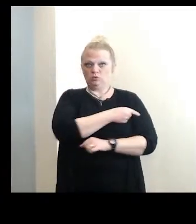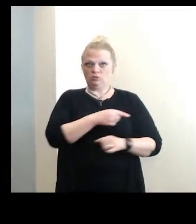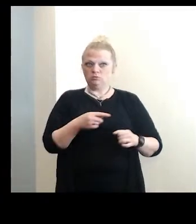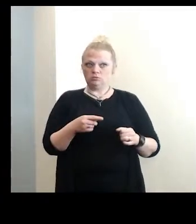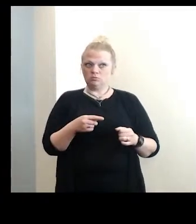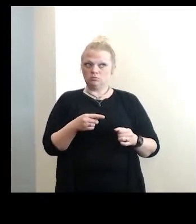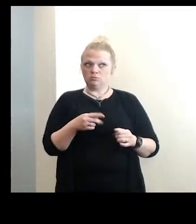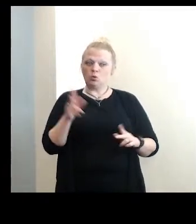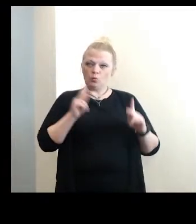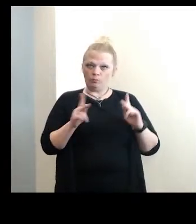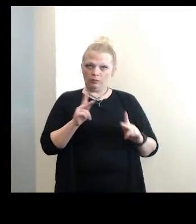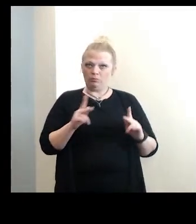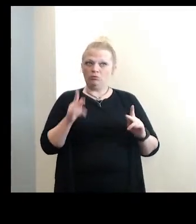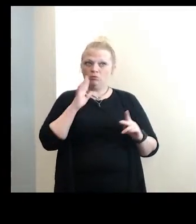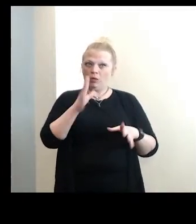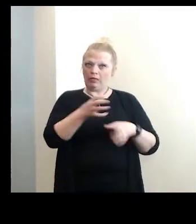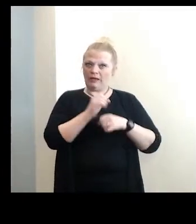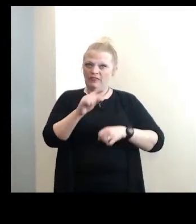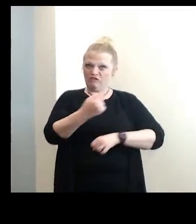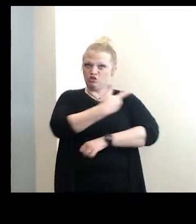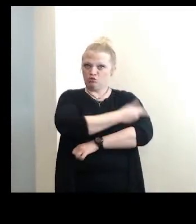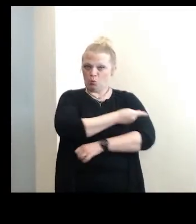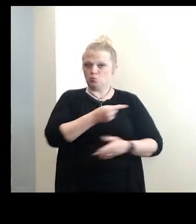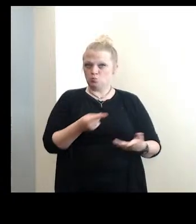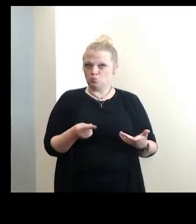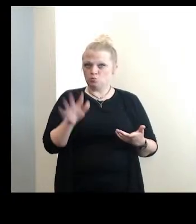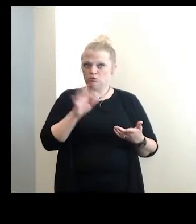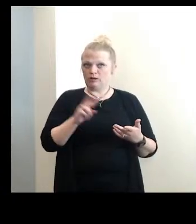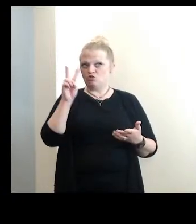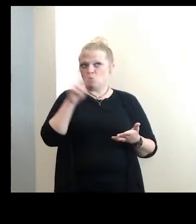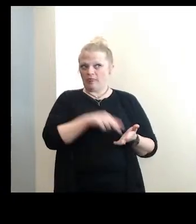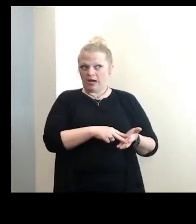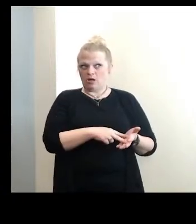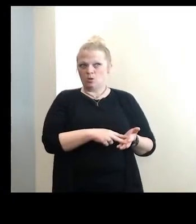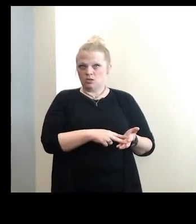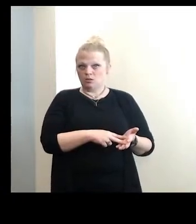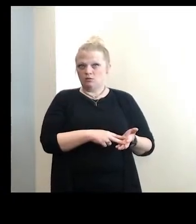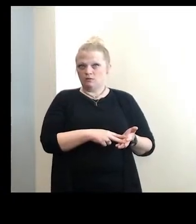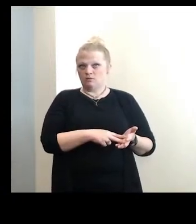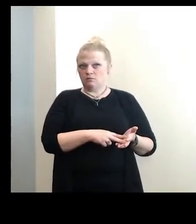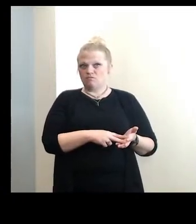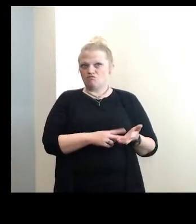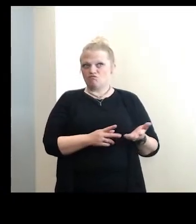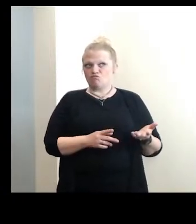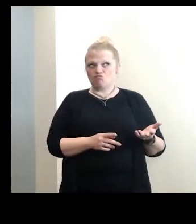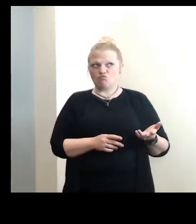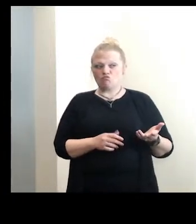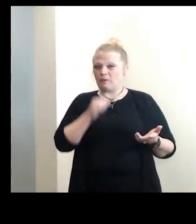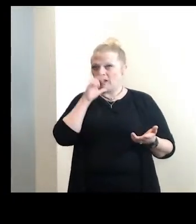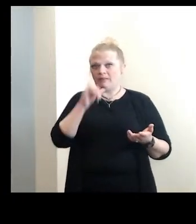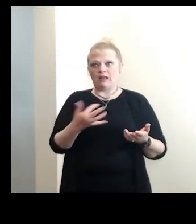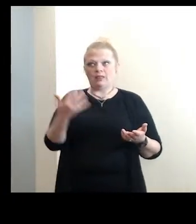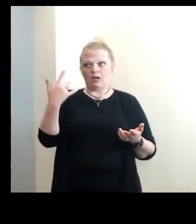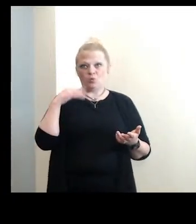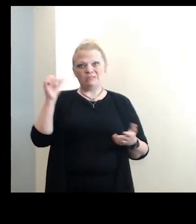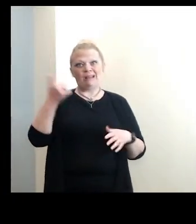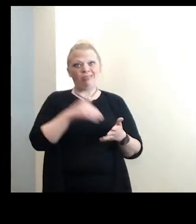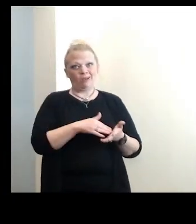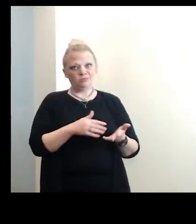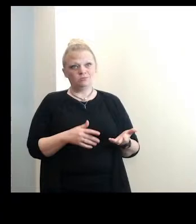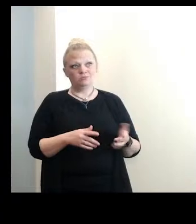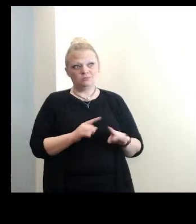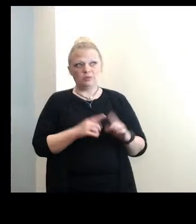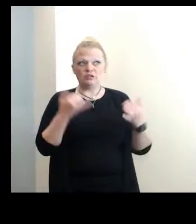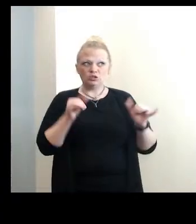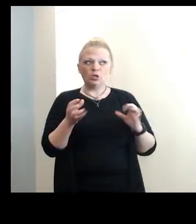people who are getting first doses now. It's about 2,000 on a day. It wasn't that long ago, it was almost 10,000. So